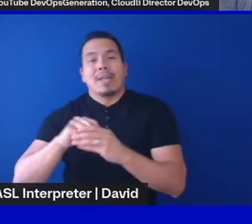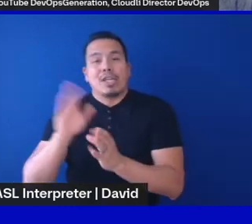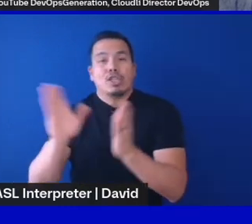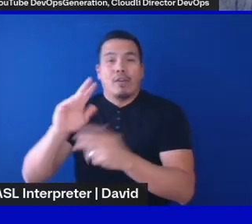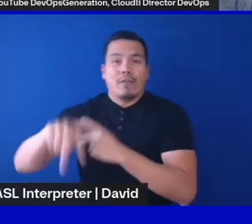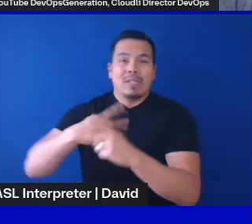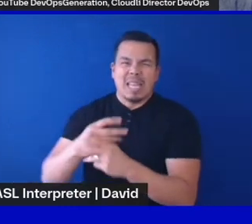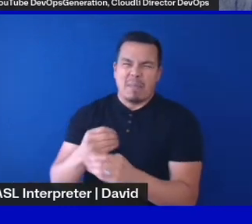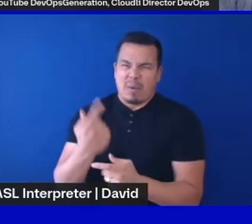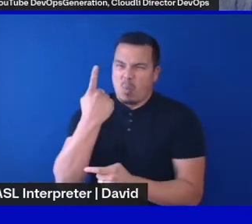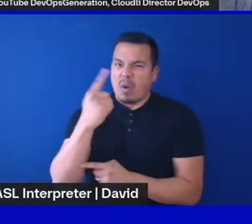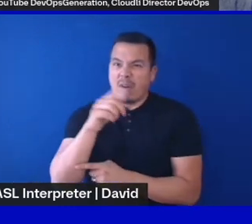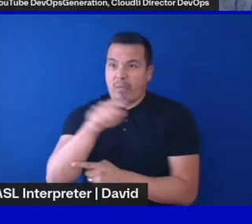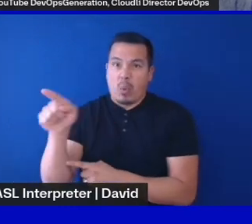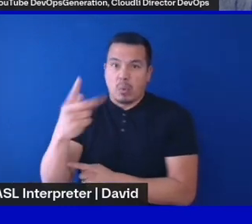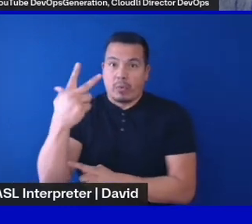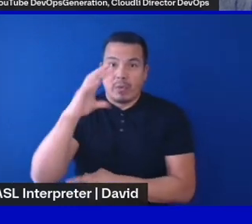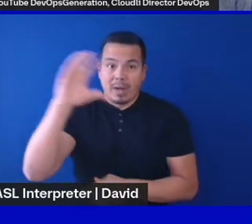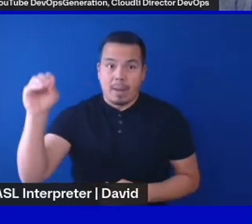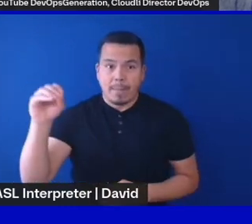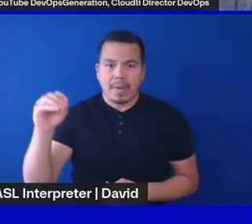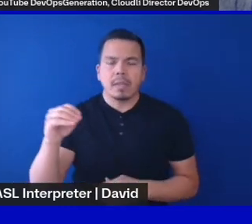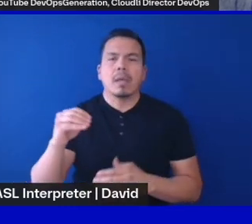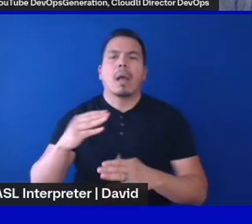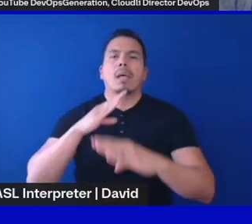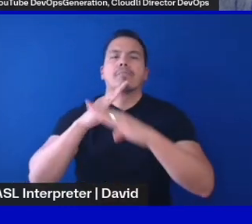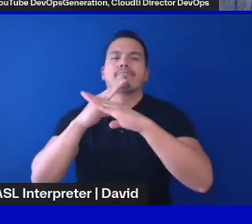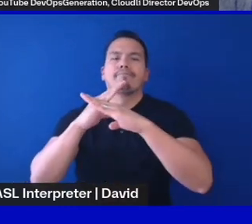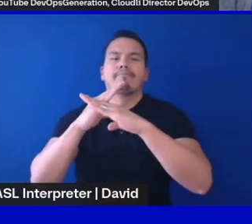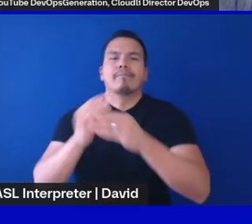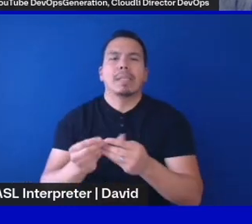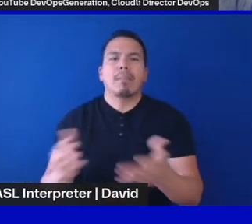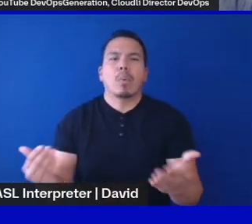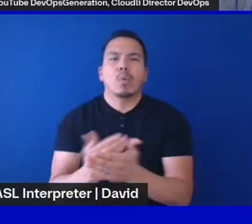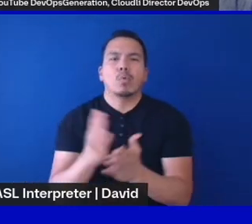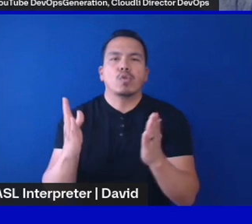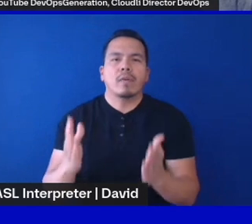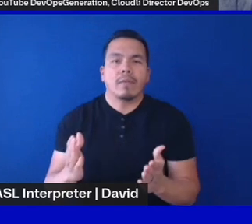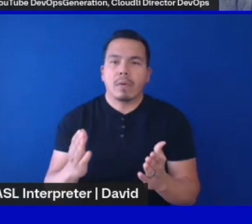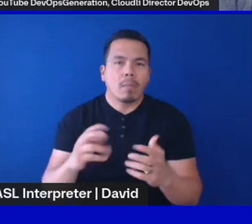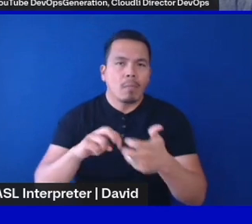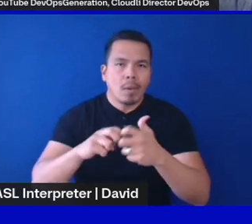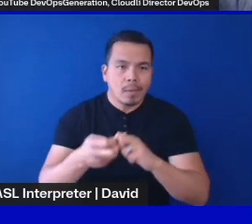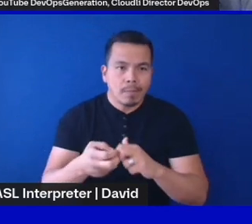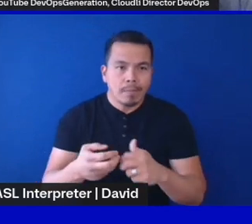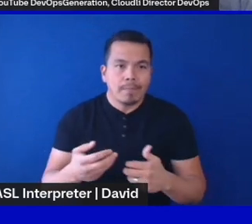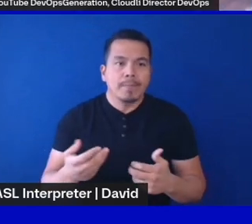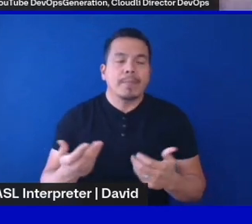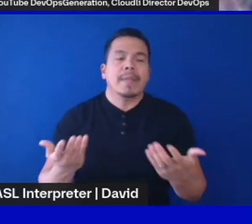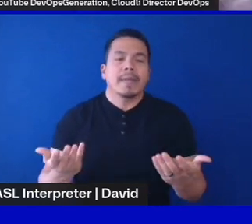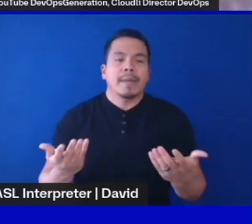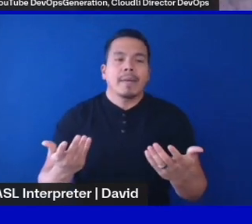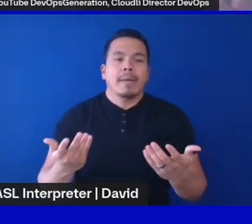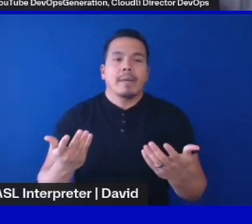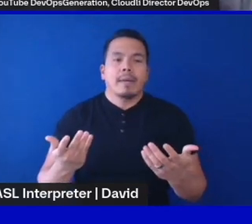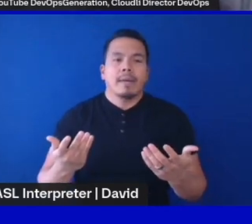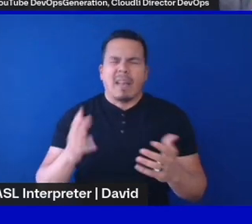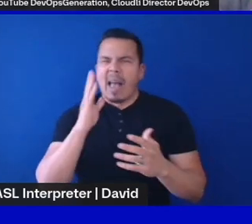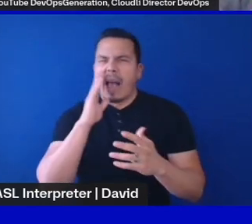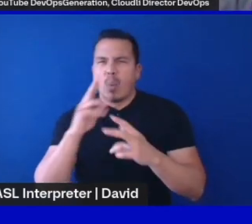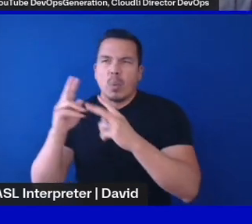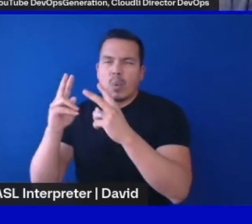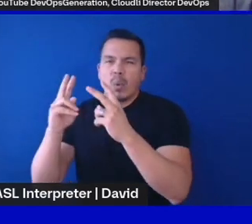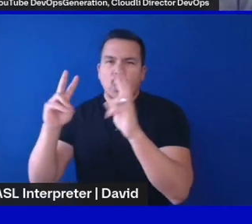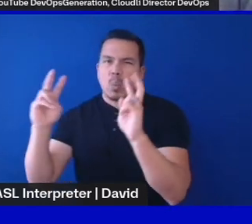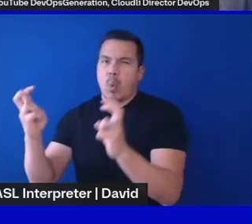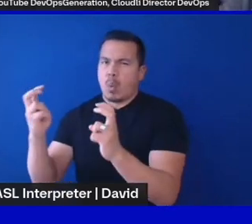came across the following description for deploying a new server. Well, and so I'm going to be quoting somebody here.